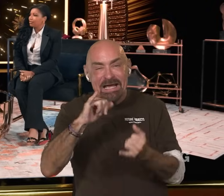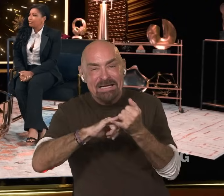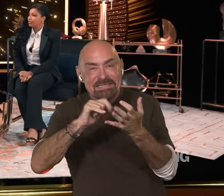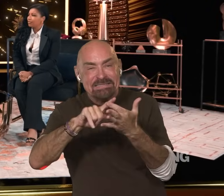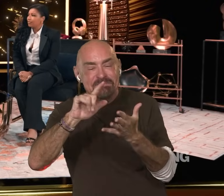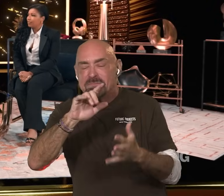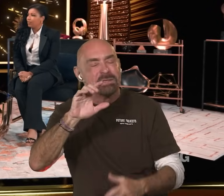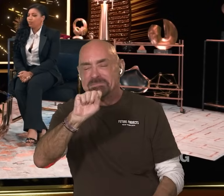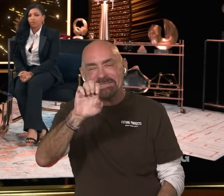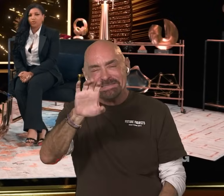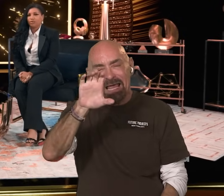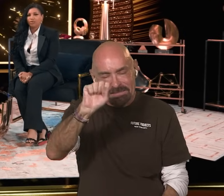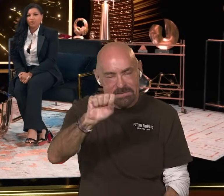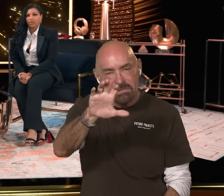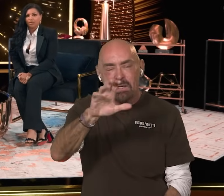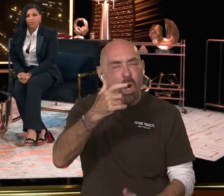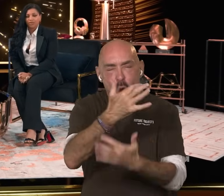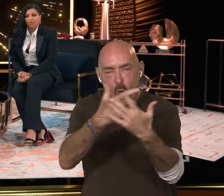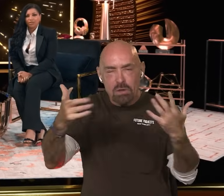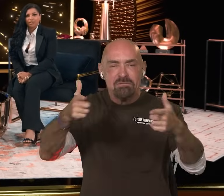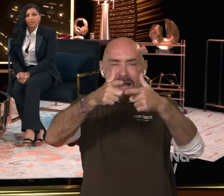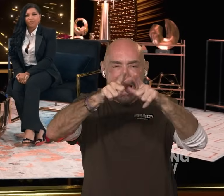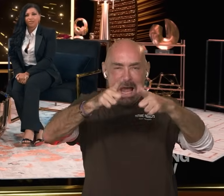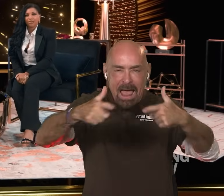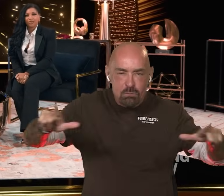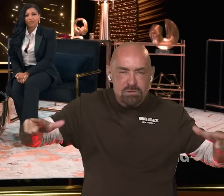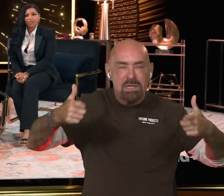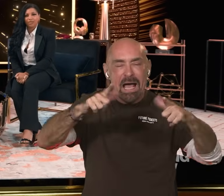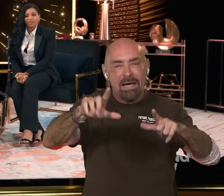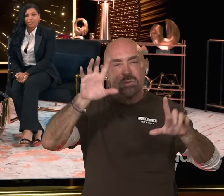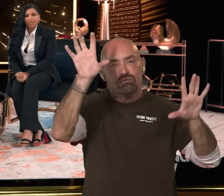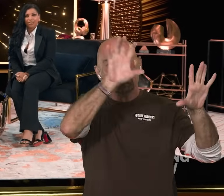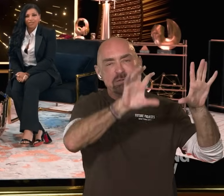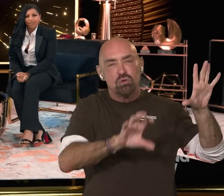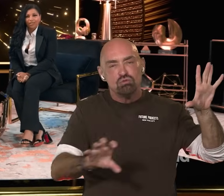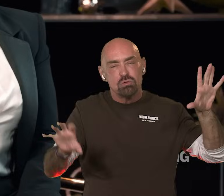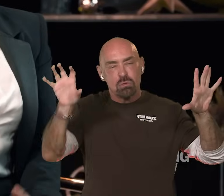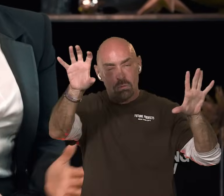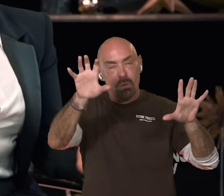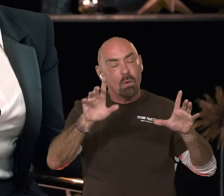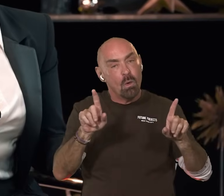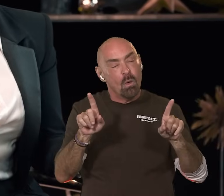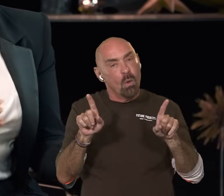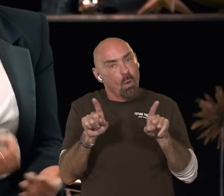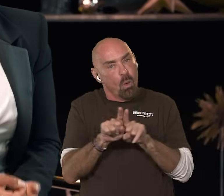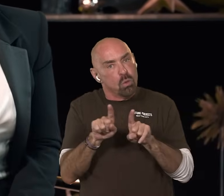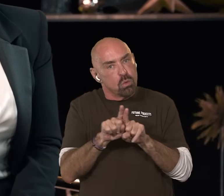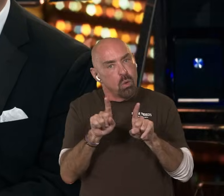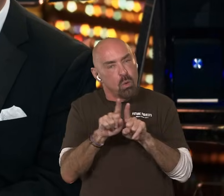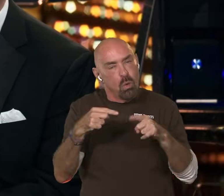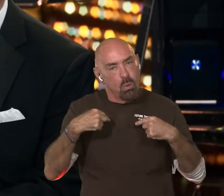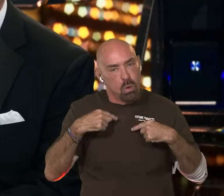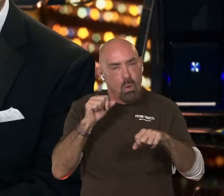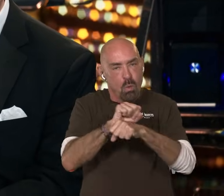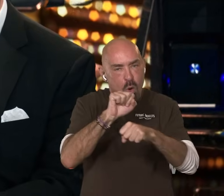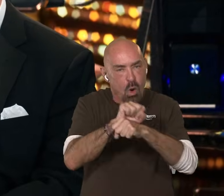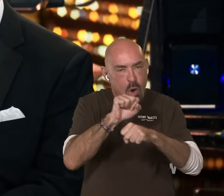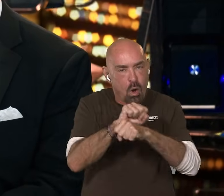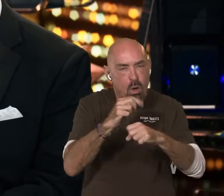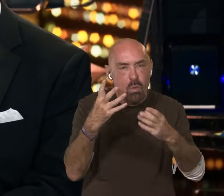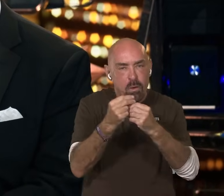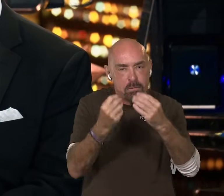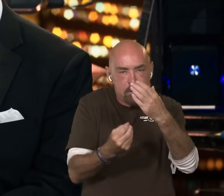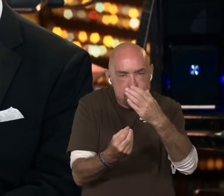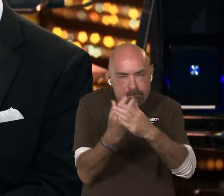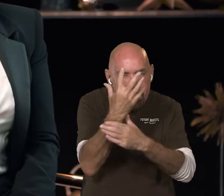79,018 seconds of exclusive PC gaming content, streaming in a plethora of languages and regions. And that's not all, Sean. We have worked closely